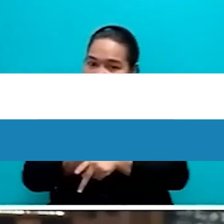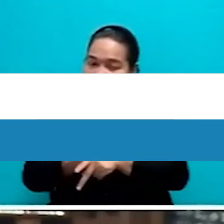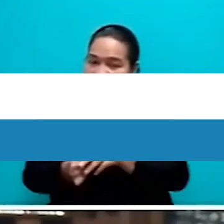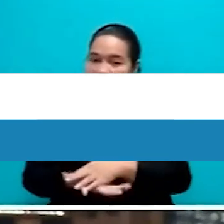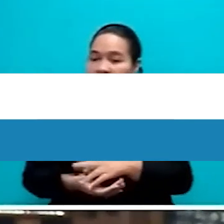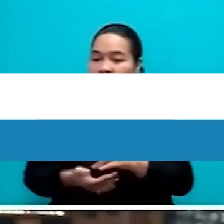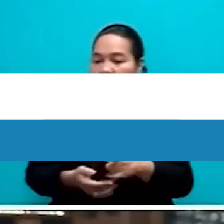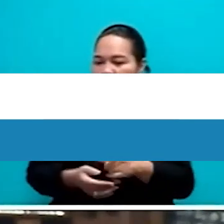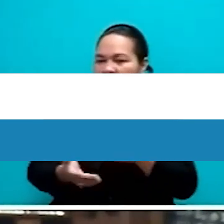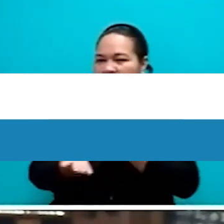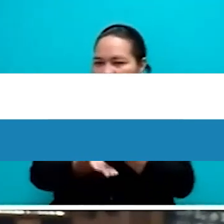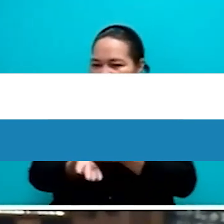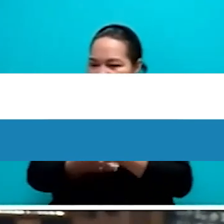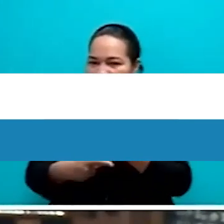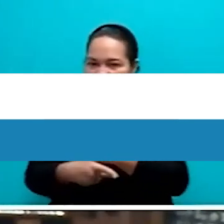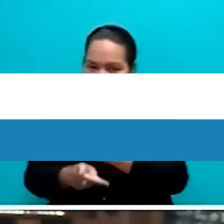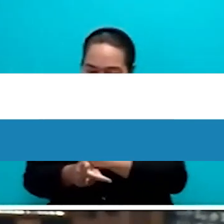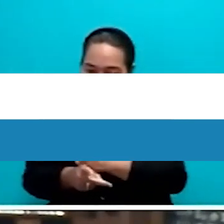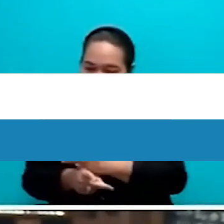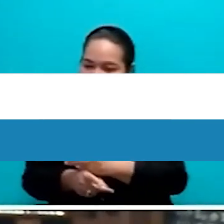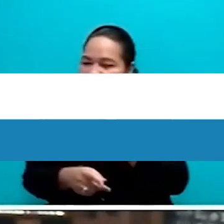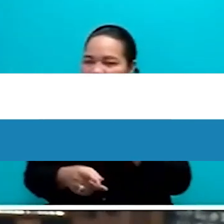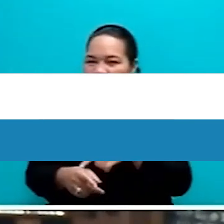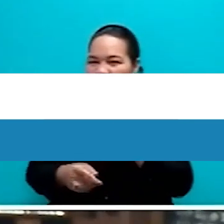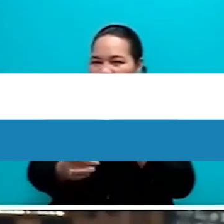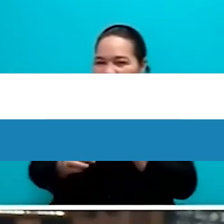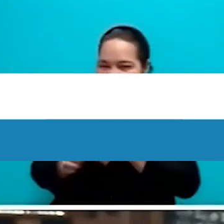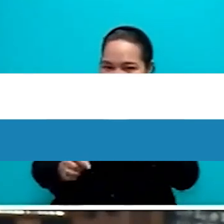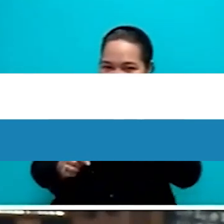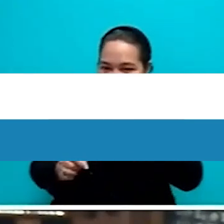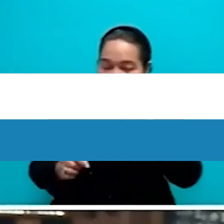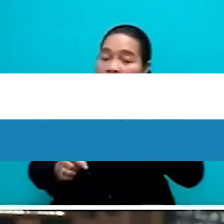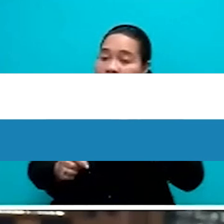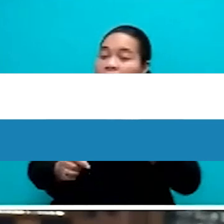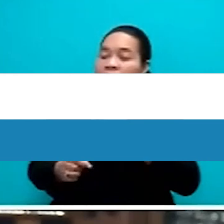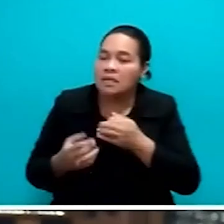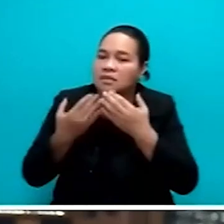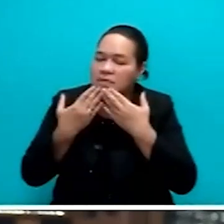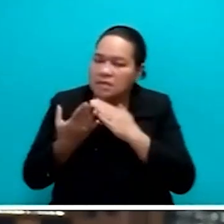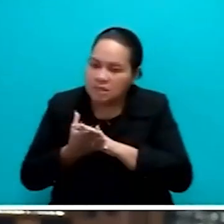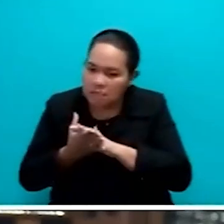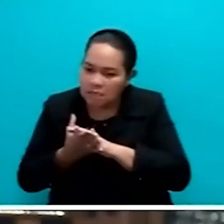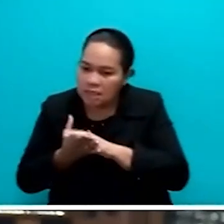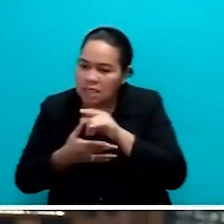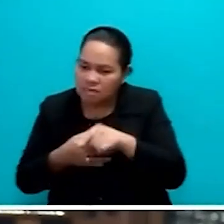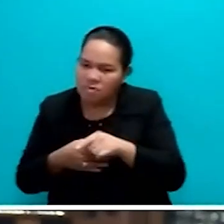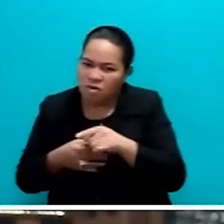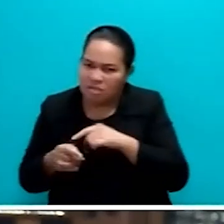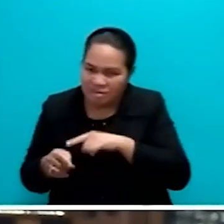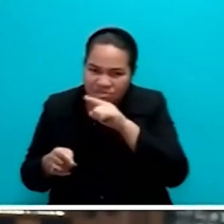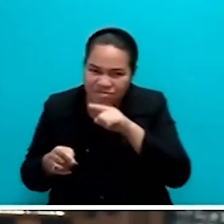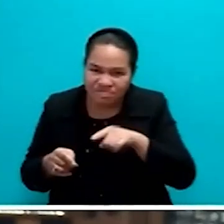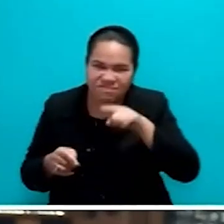price of goods and services due to inflation, but we must all appreciate that most of the inflation is actually imported,